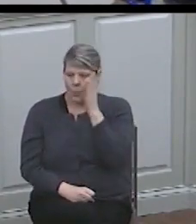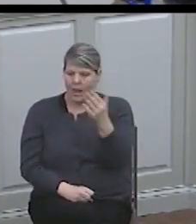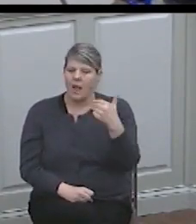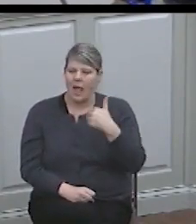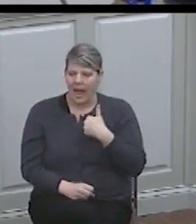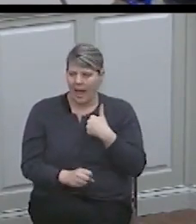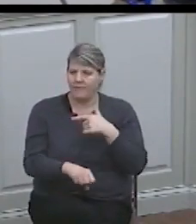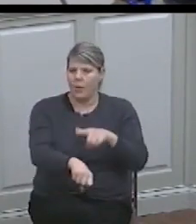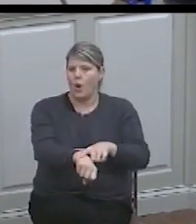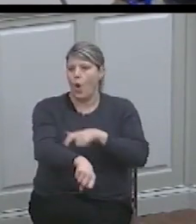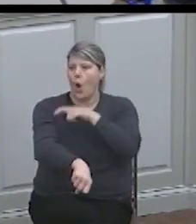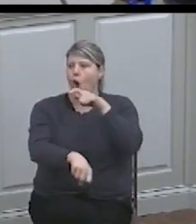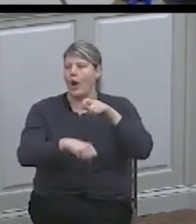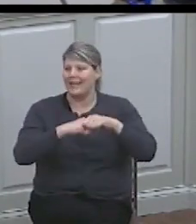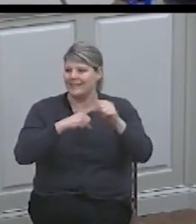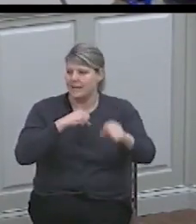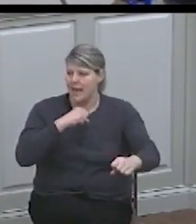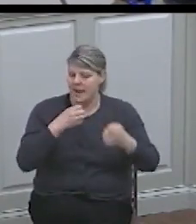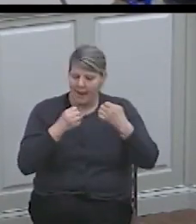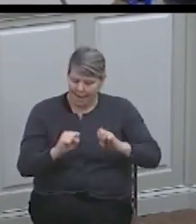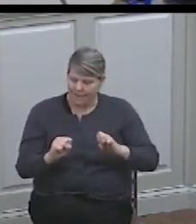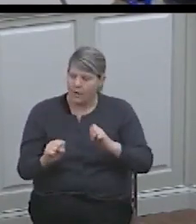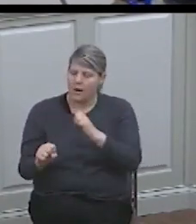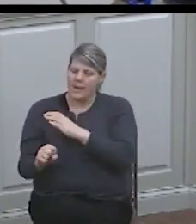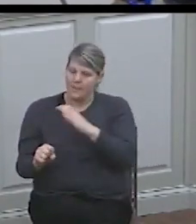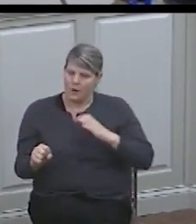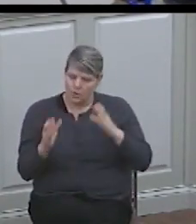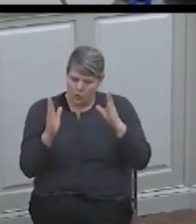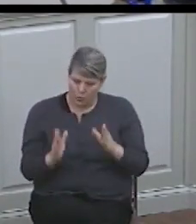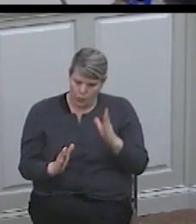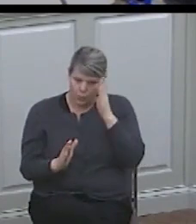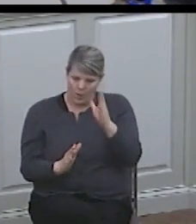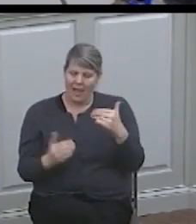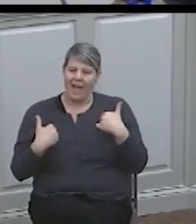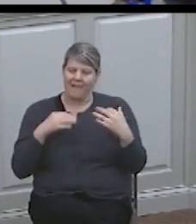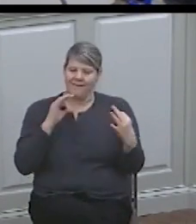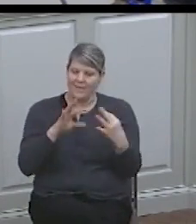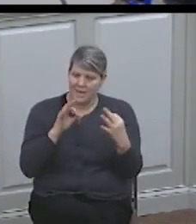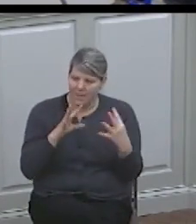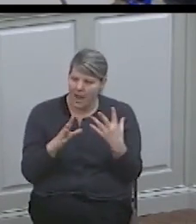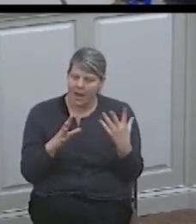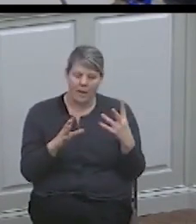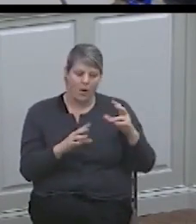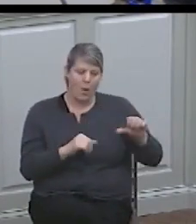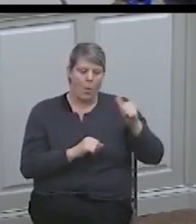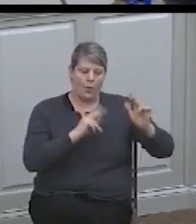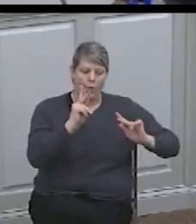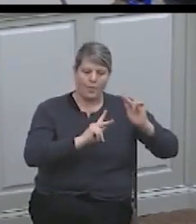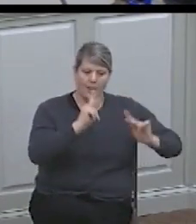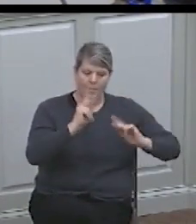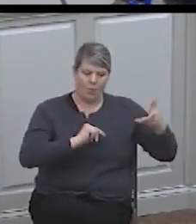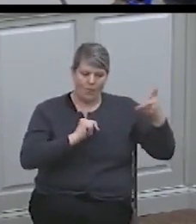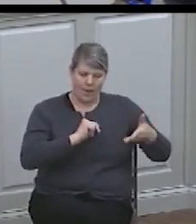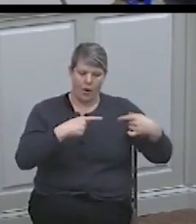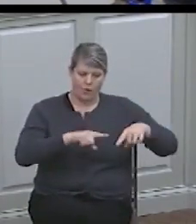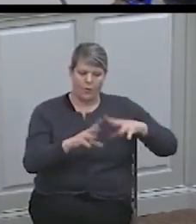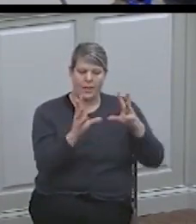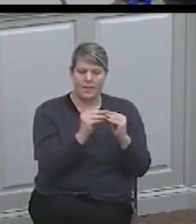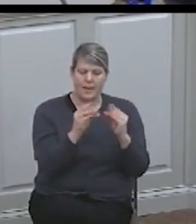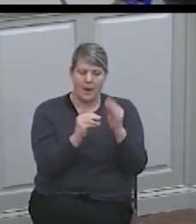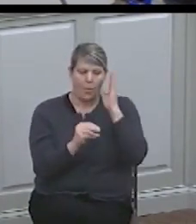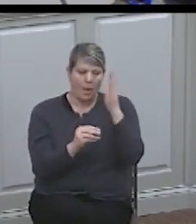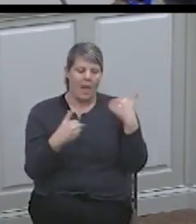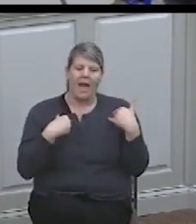effort. The commission will have input, the stakeholders groups will have input, and it will be a logical